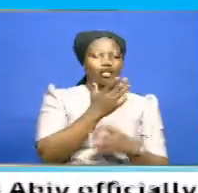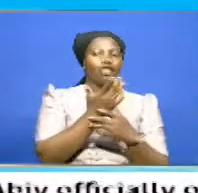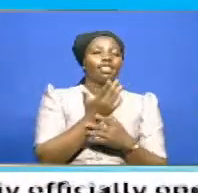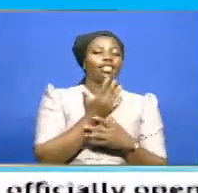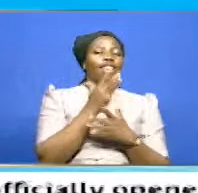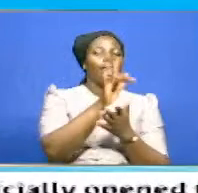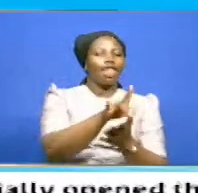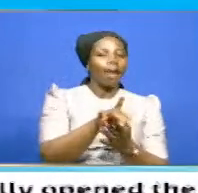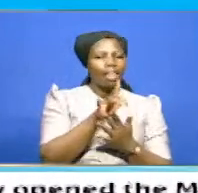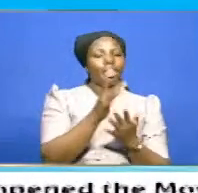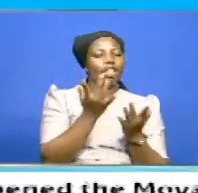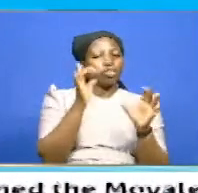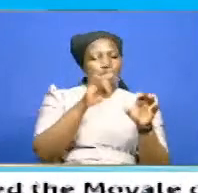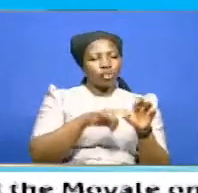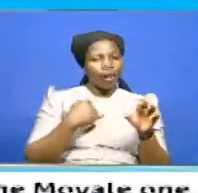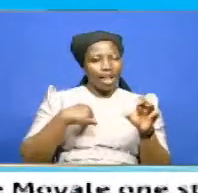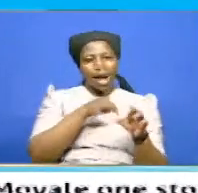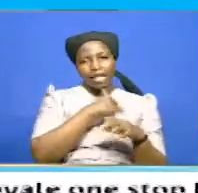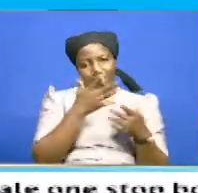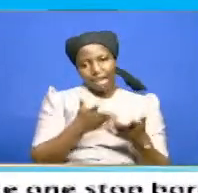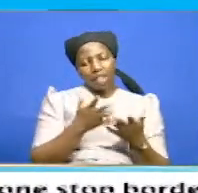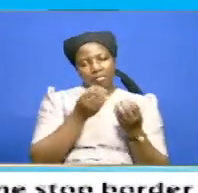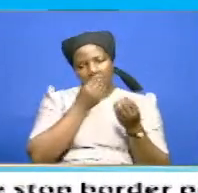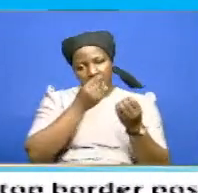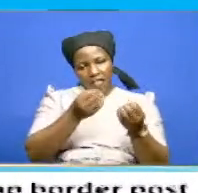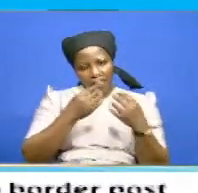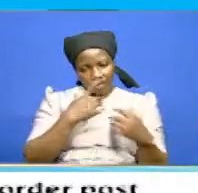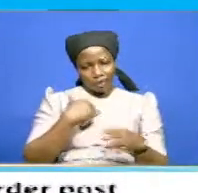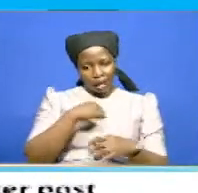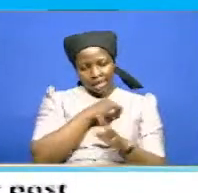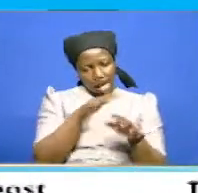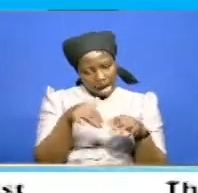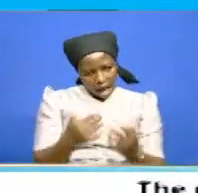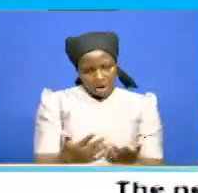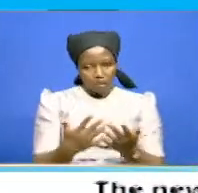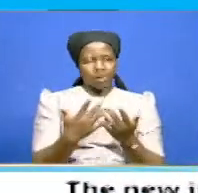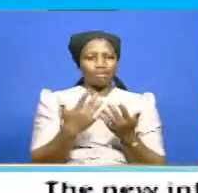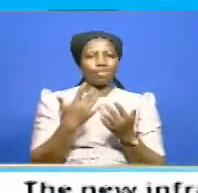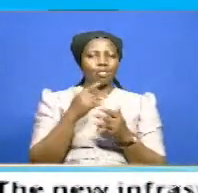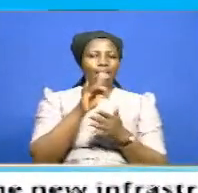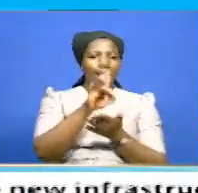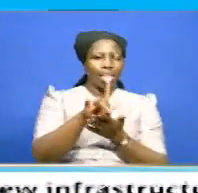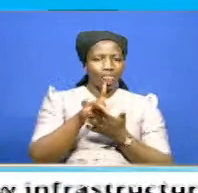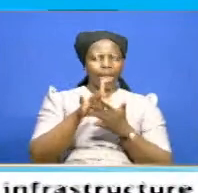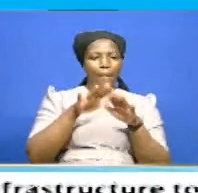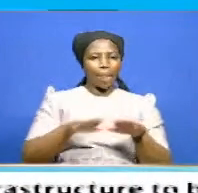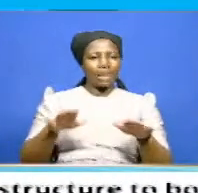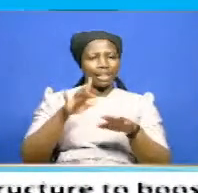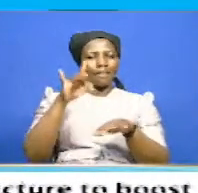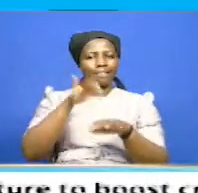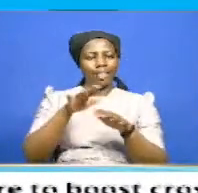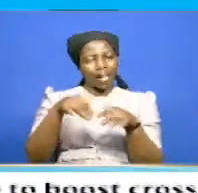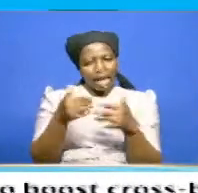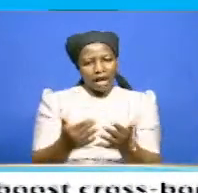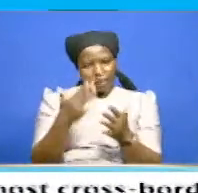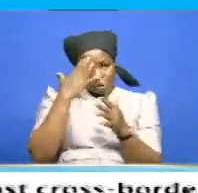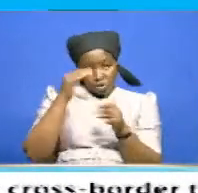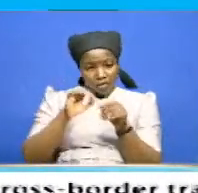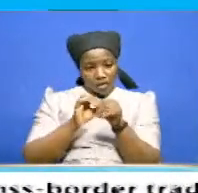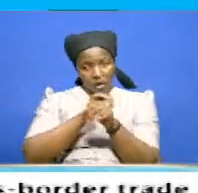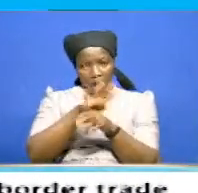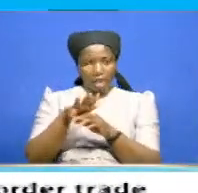us understand how the credit market has been impacted by the COVID-19 or the vagaries of